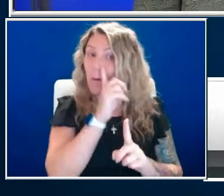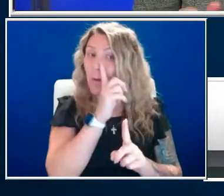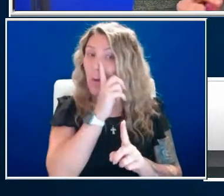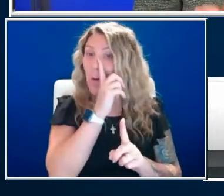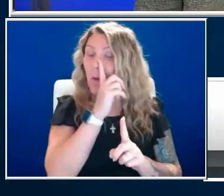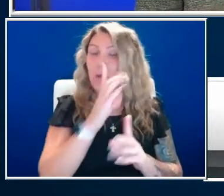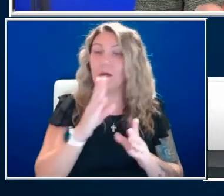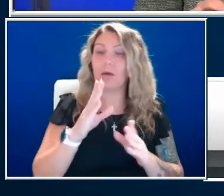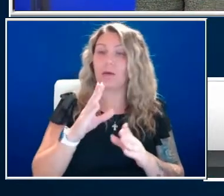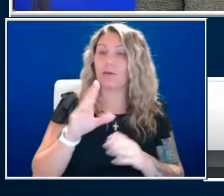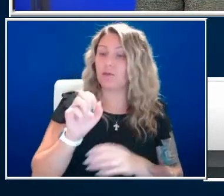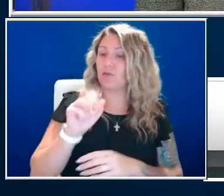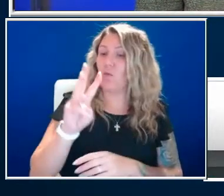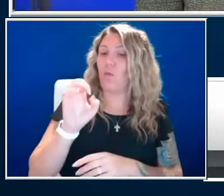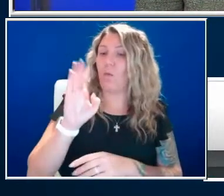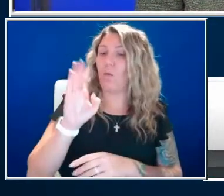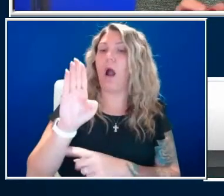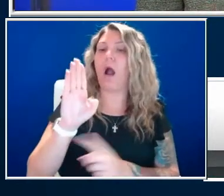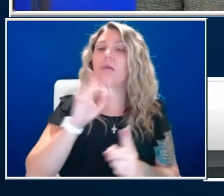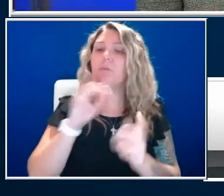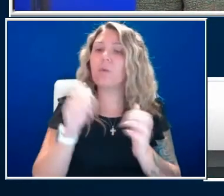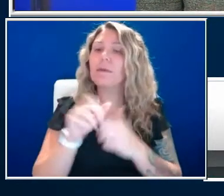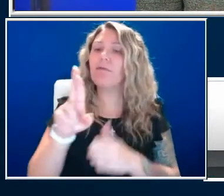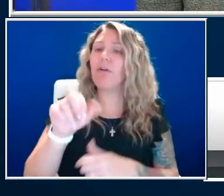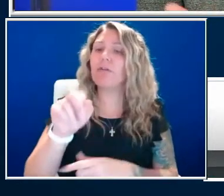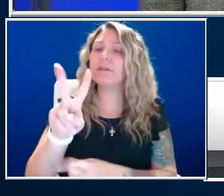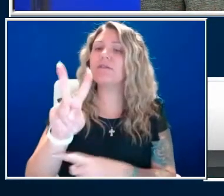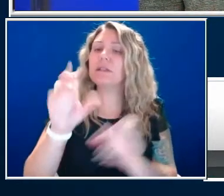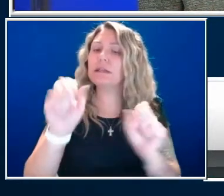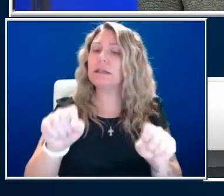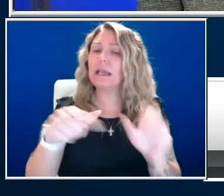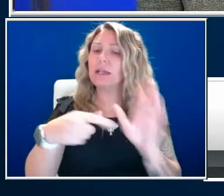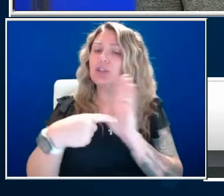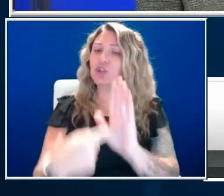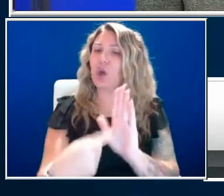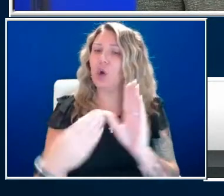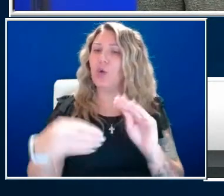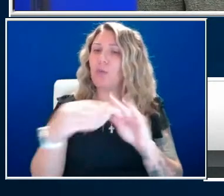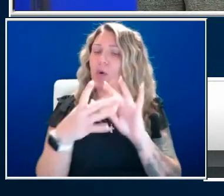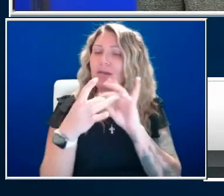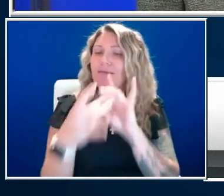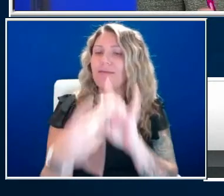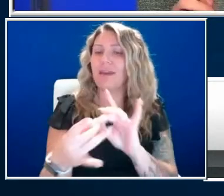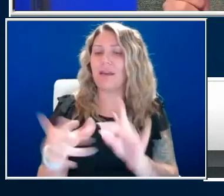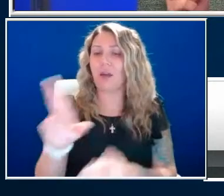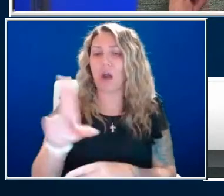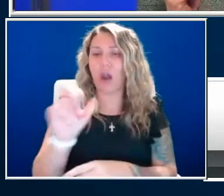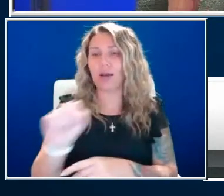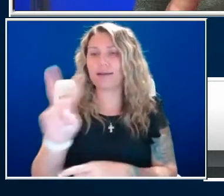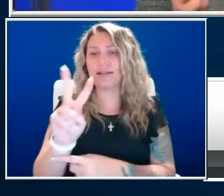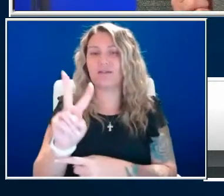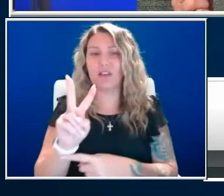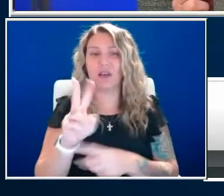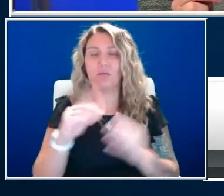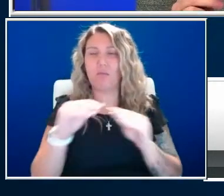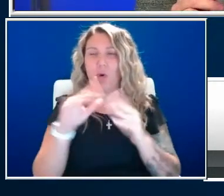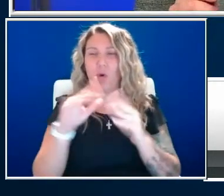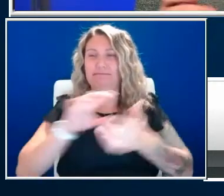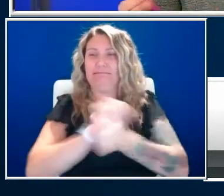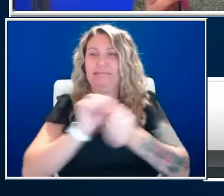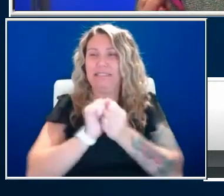longer intensive care. So a study is linking more severe RSV with greater damage to the cells that are lining the